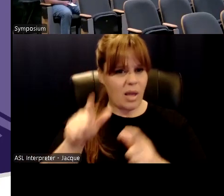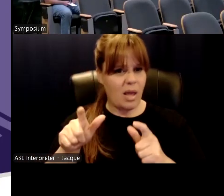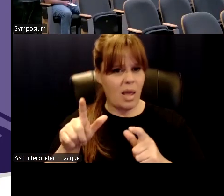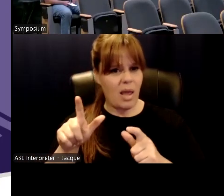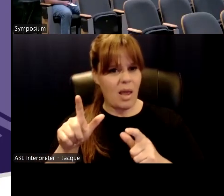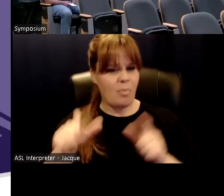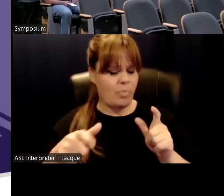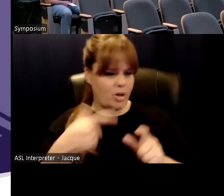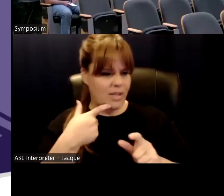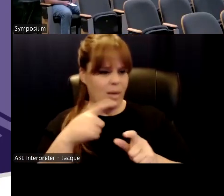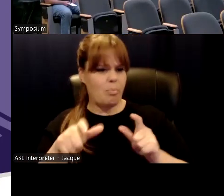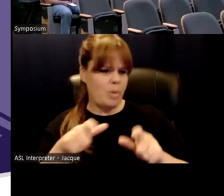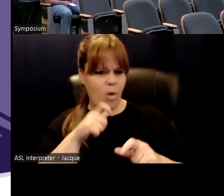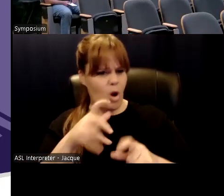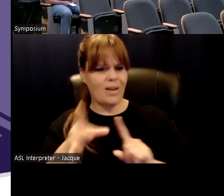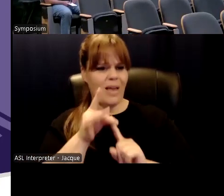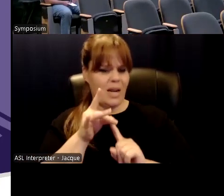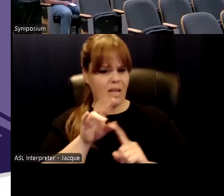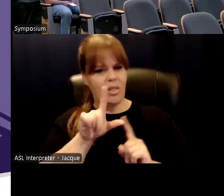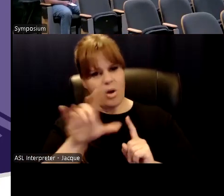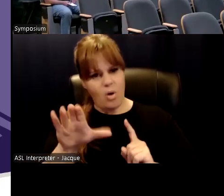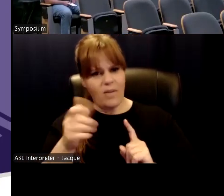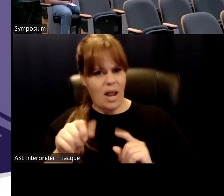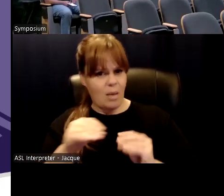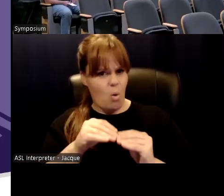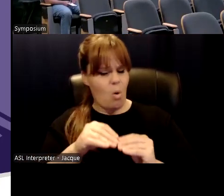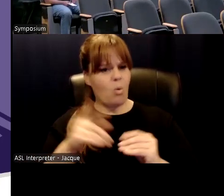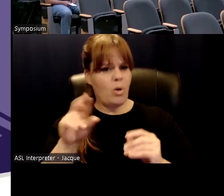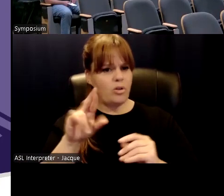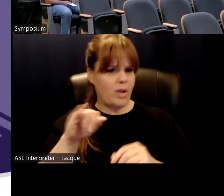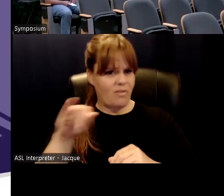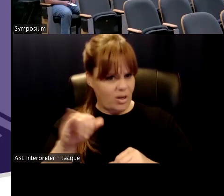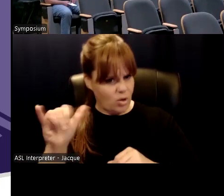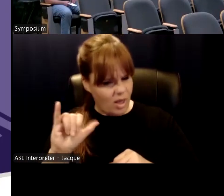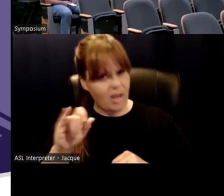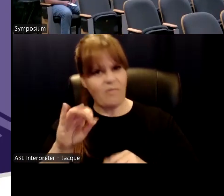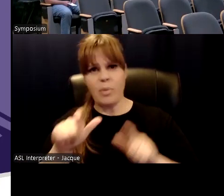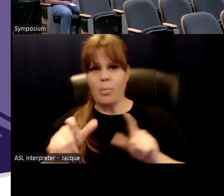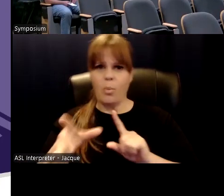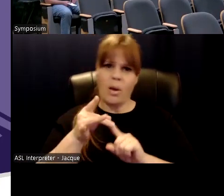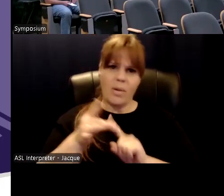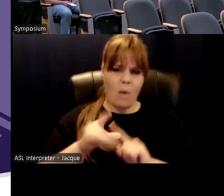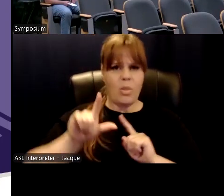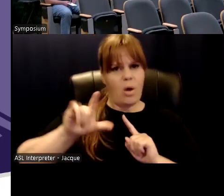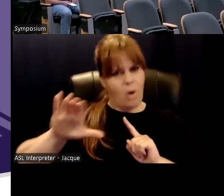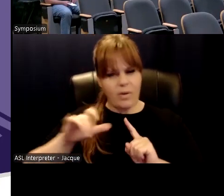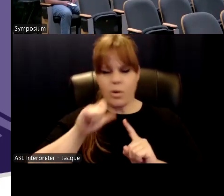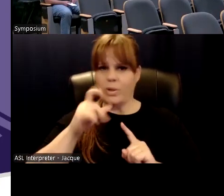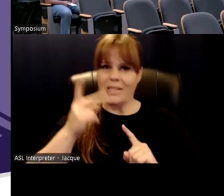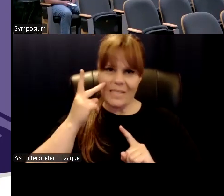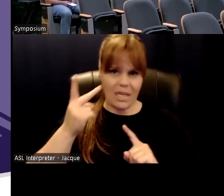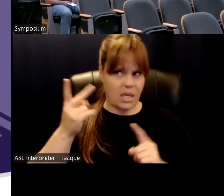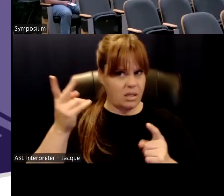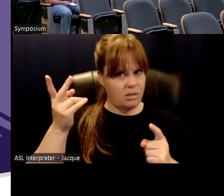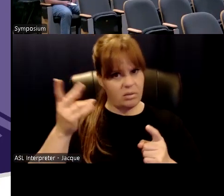COVID anymore. What is reinfections like? If people were coming down with long COVID, you wouldn't see stewardesses, you wouldn't